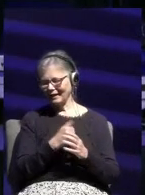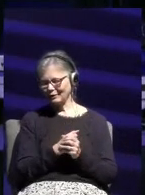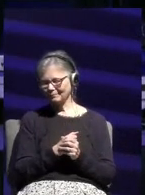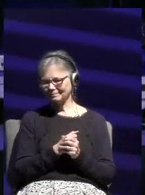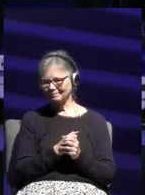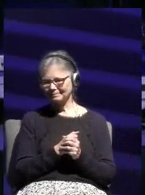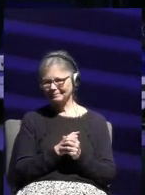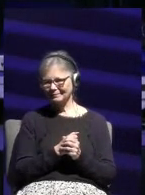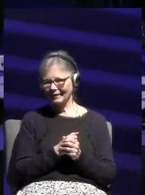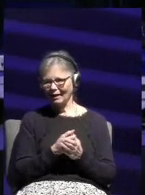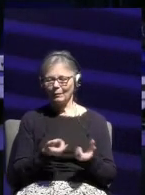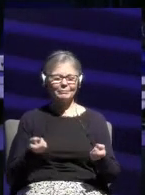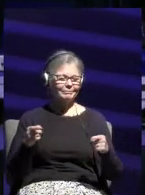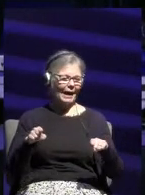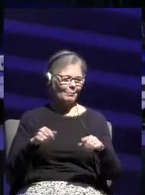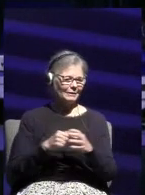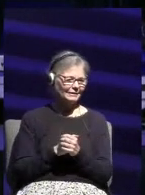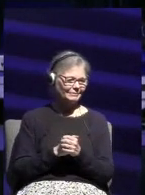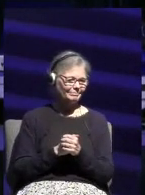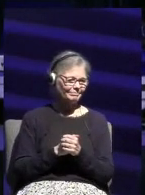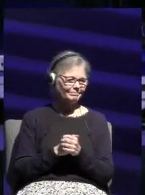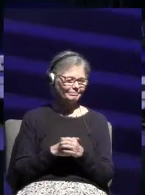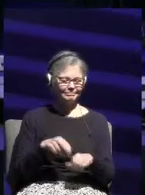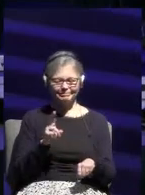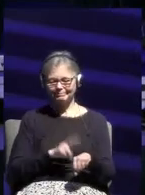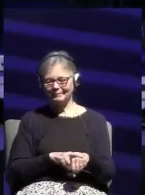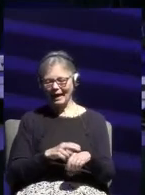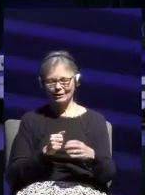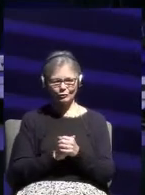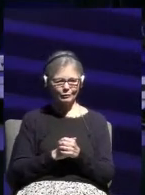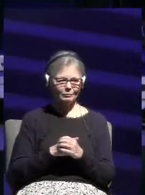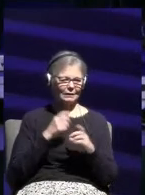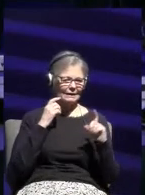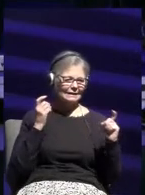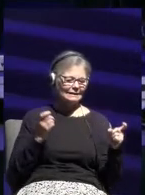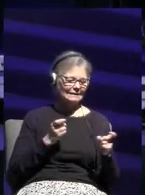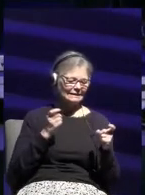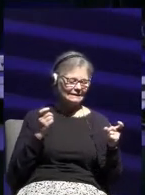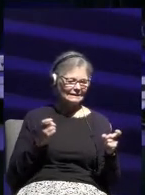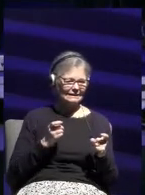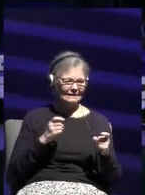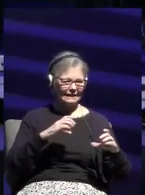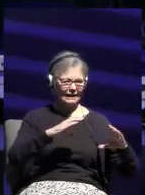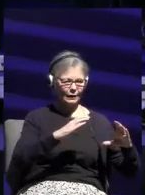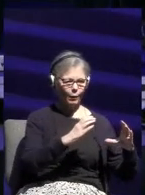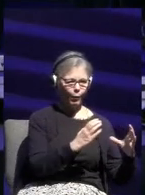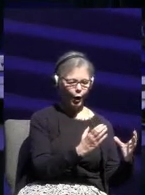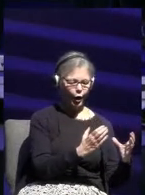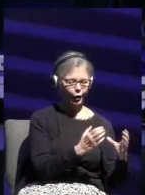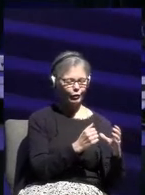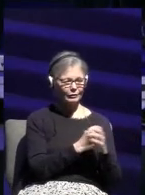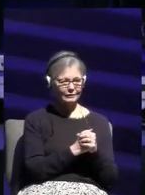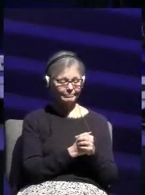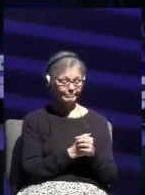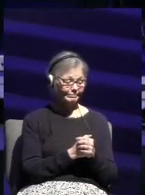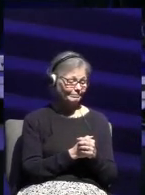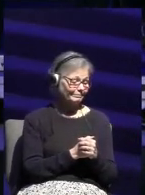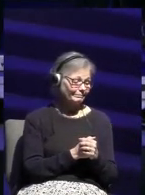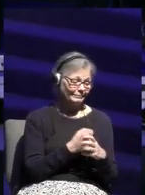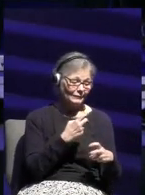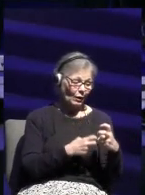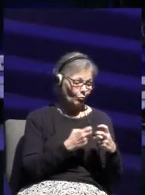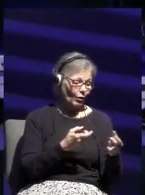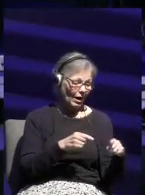It's the nature of things in this sin-stained world in which we live. It's the way it